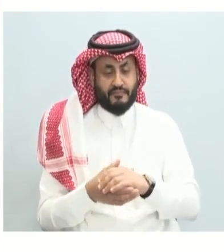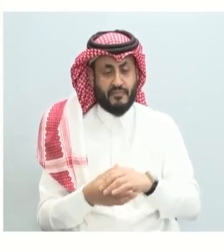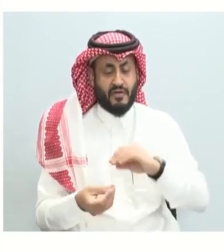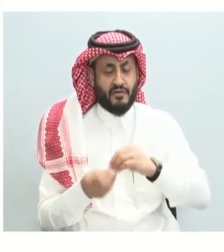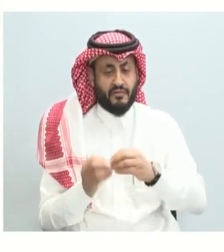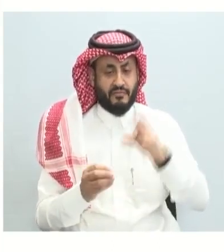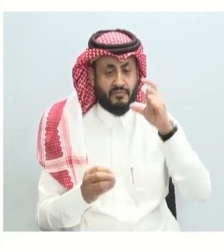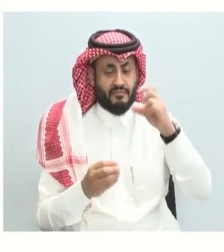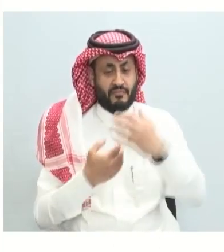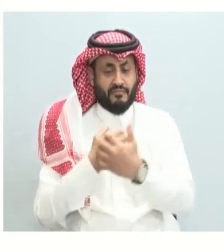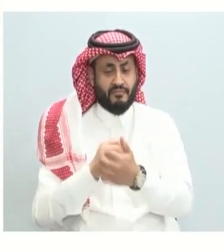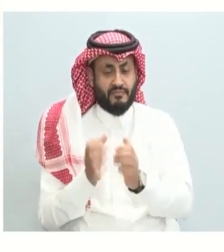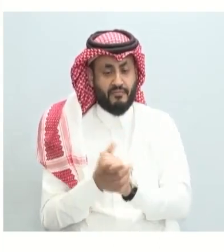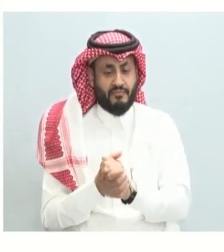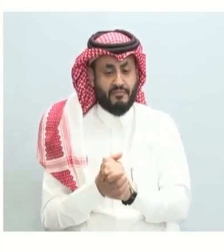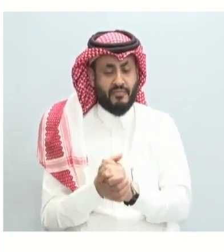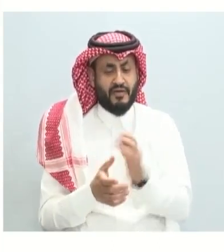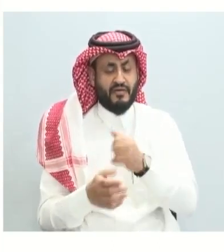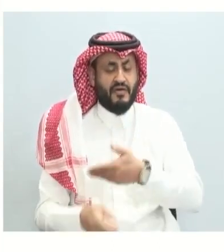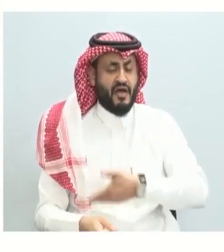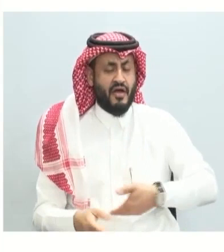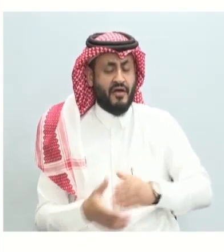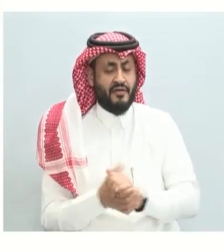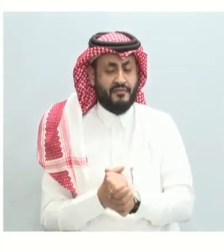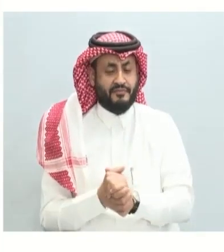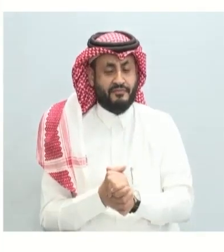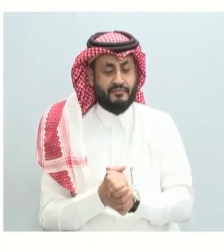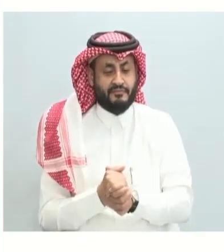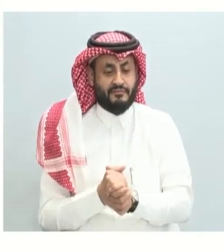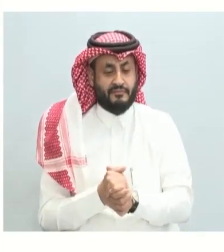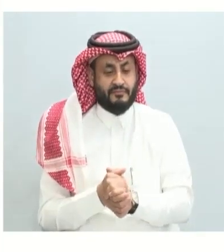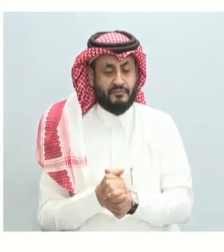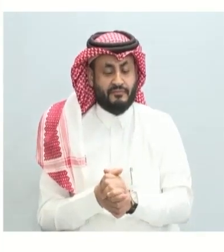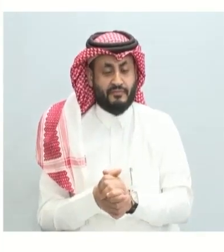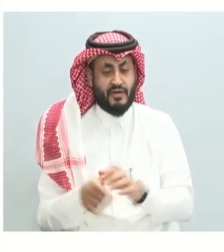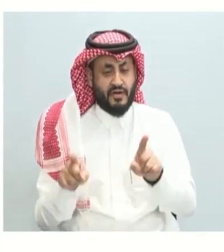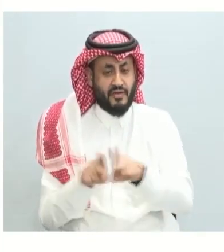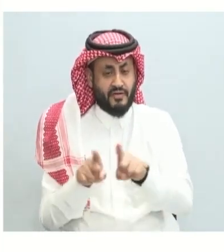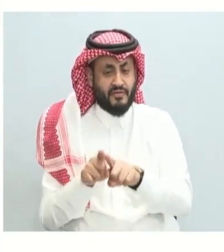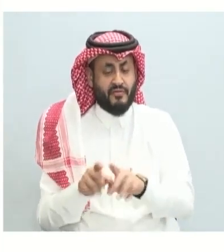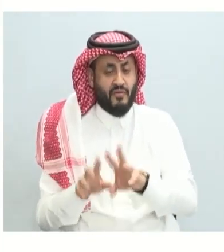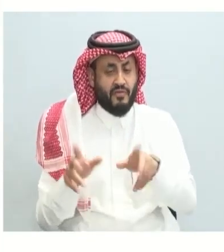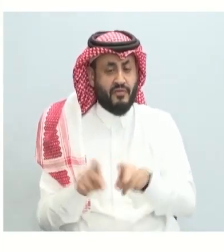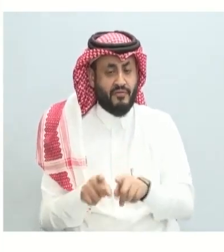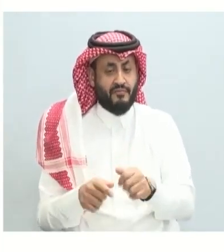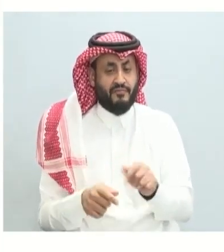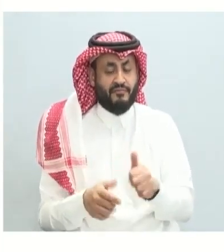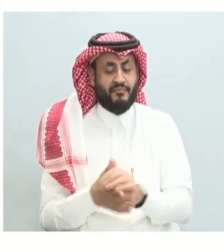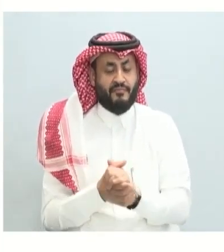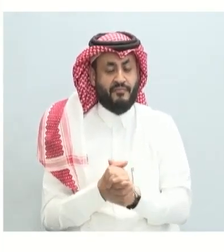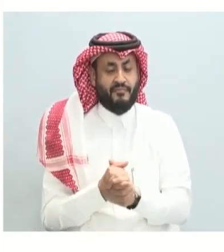and orange, and he is hungry all the time. Kenan and Tim are good friends.